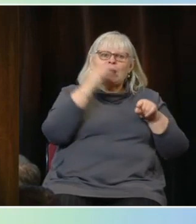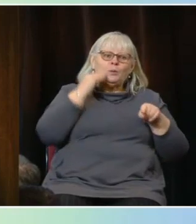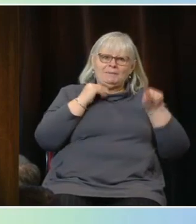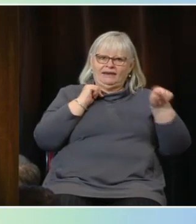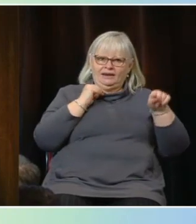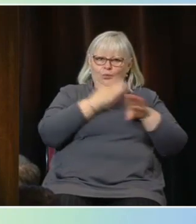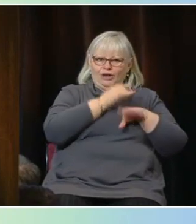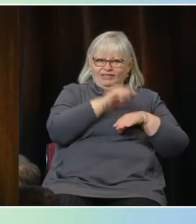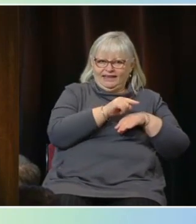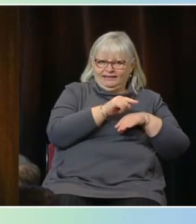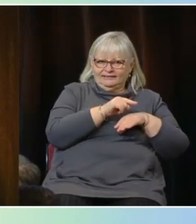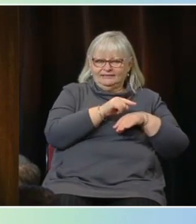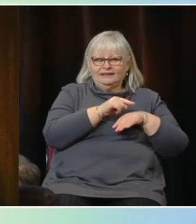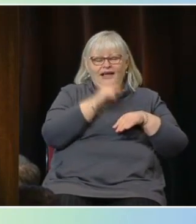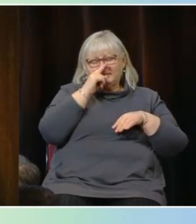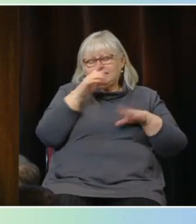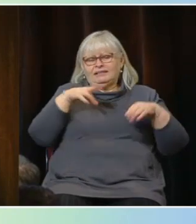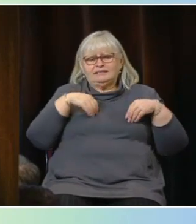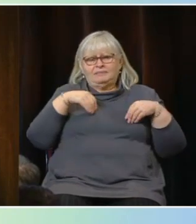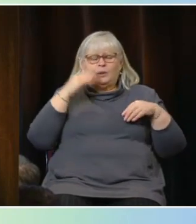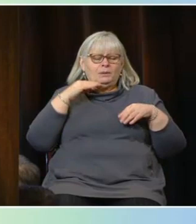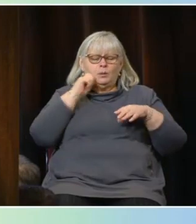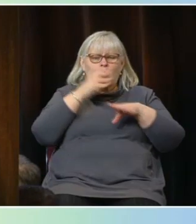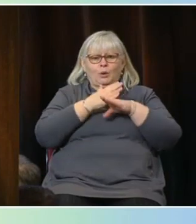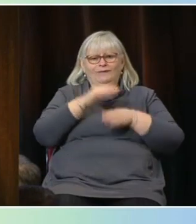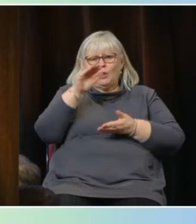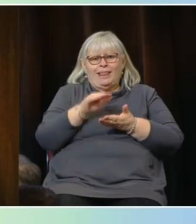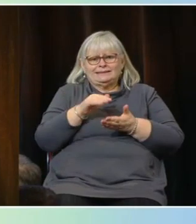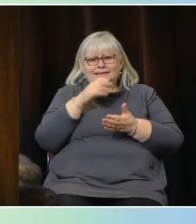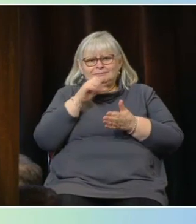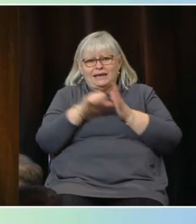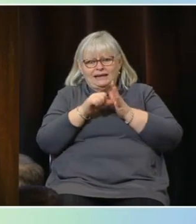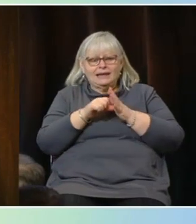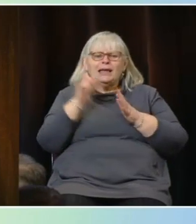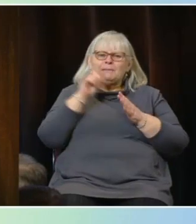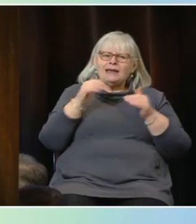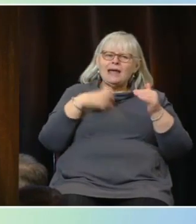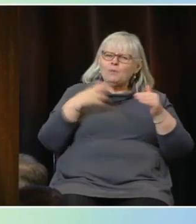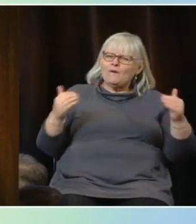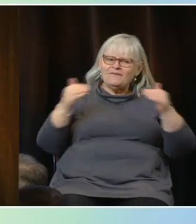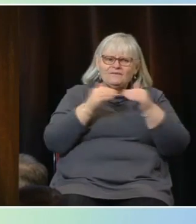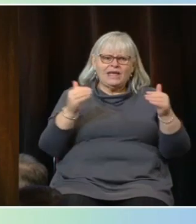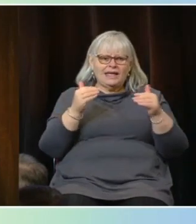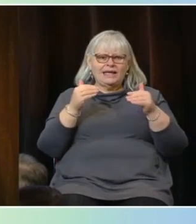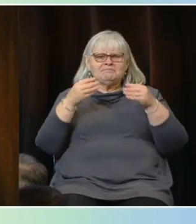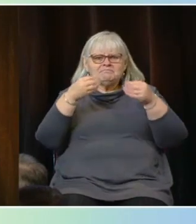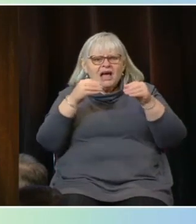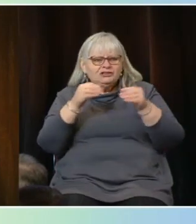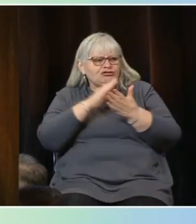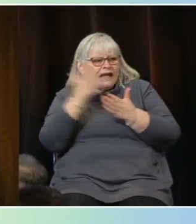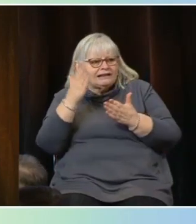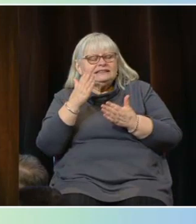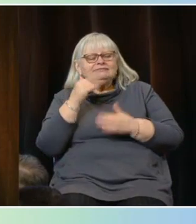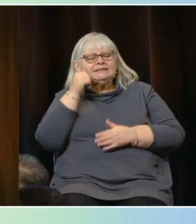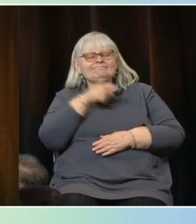money and for a long time they have that now fairness and Market reality dictate that pay will need to